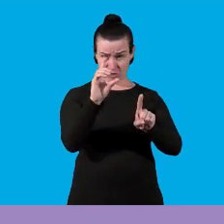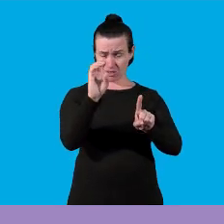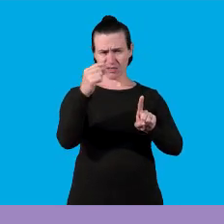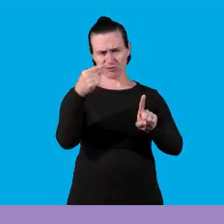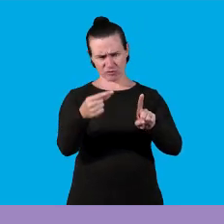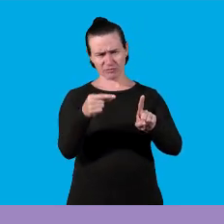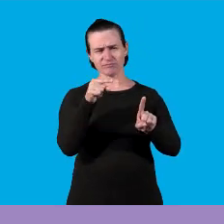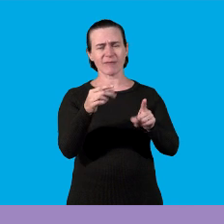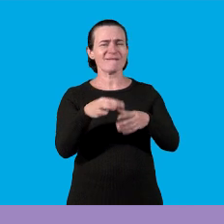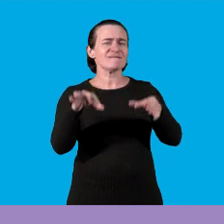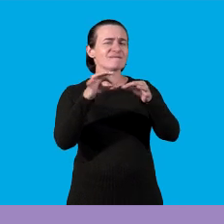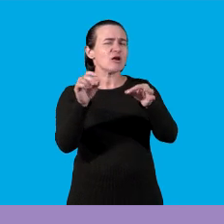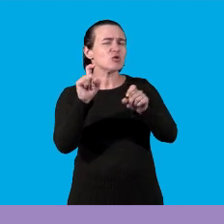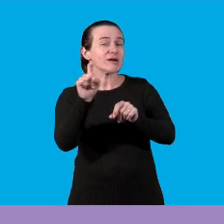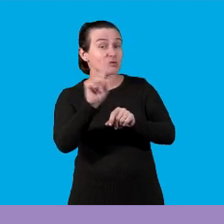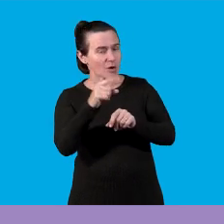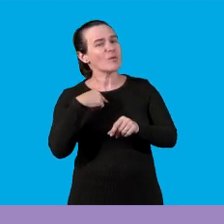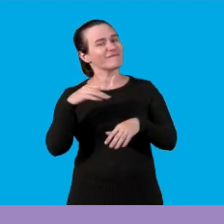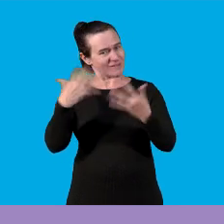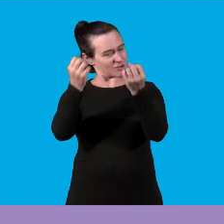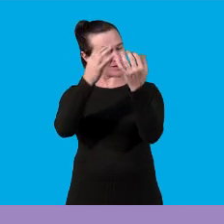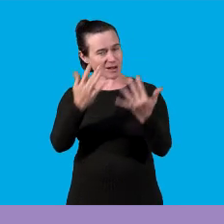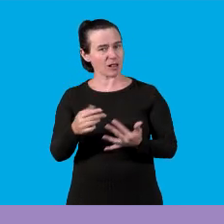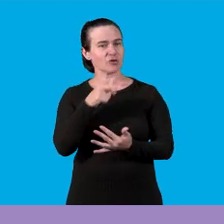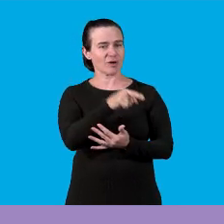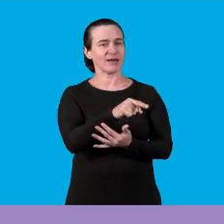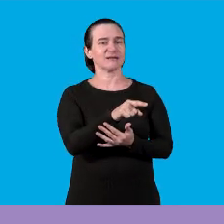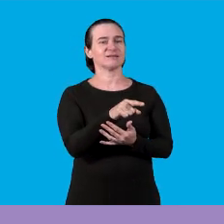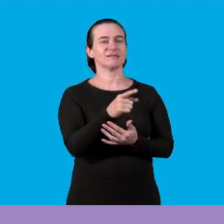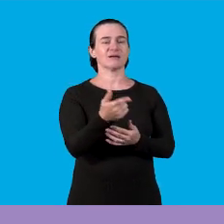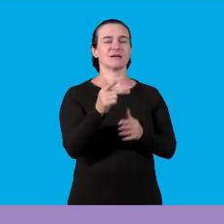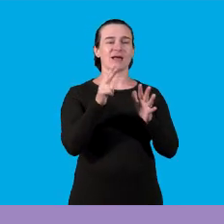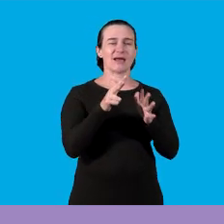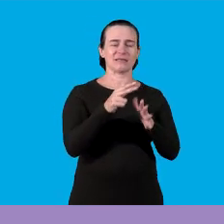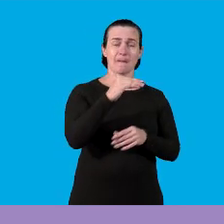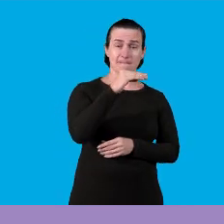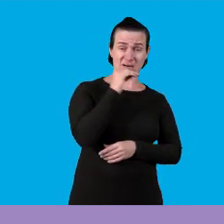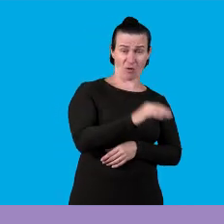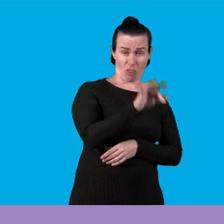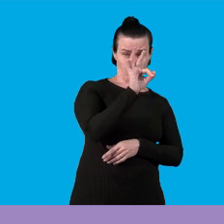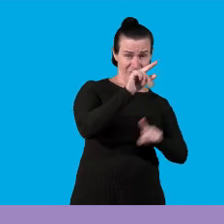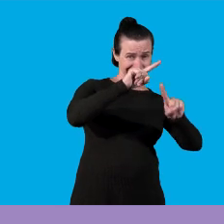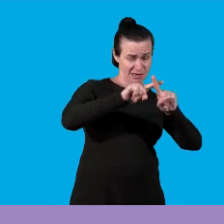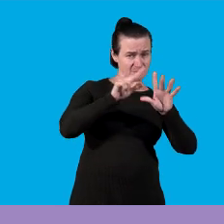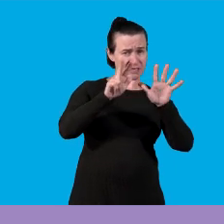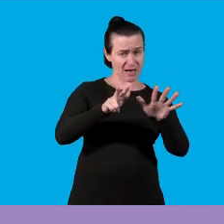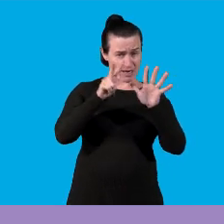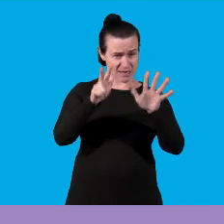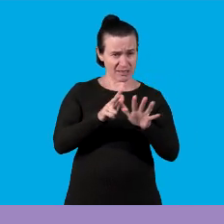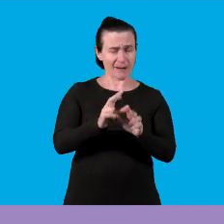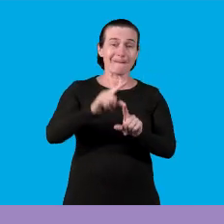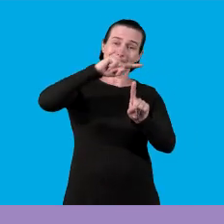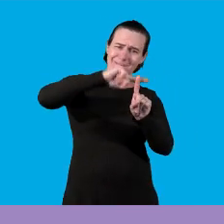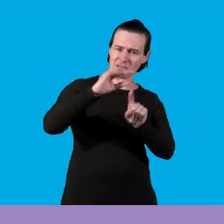at the value of x, now that we know that x is 18, so it will be 3 multiplied by 18 plus